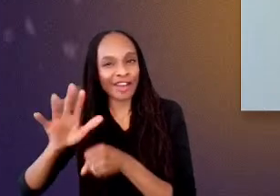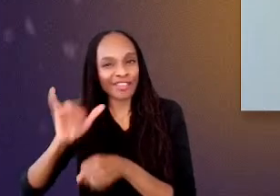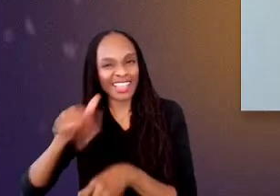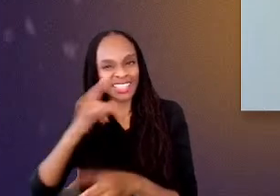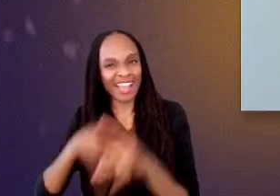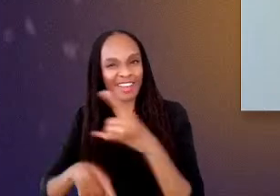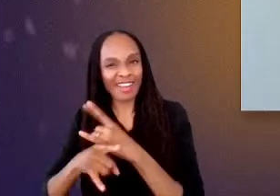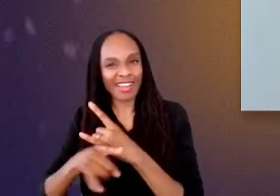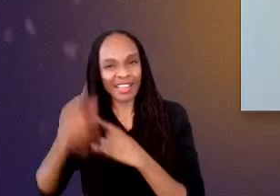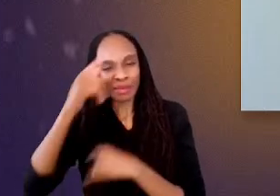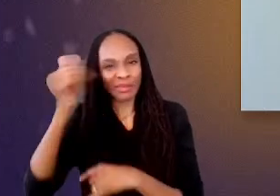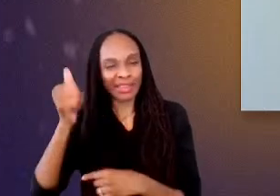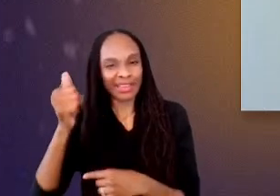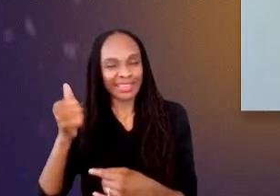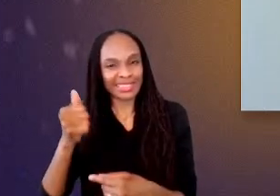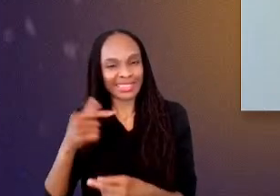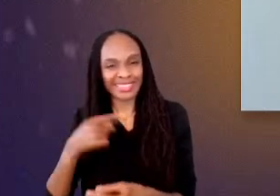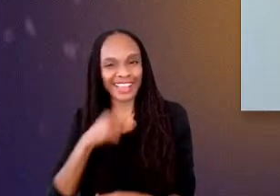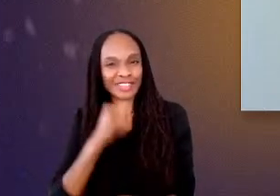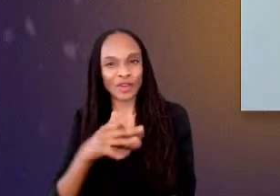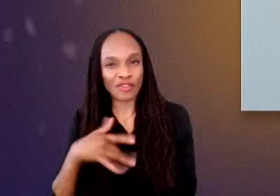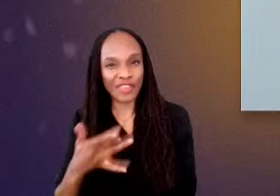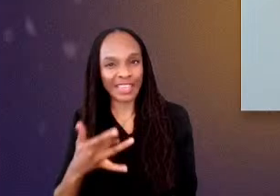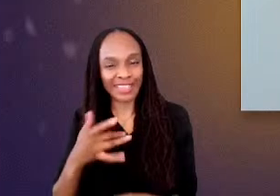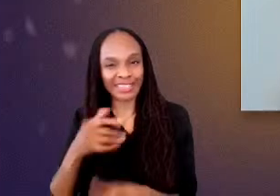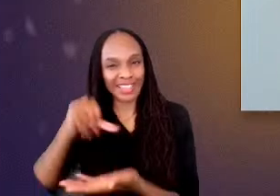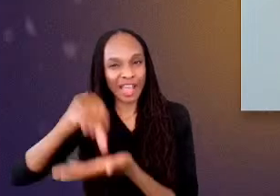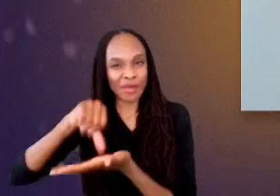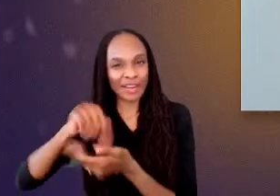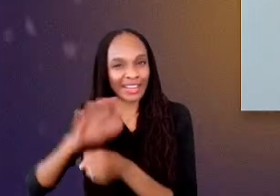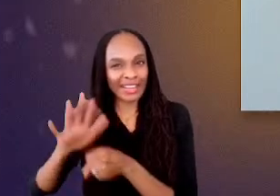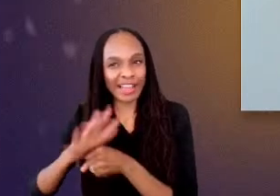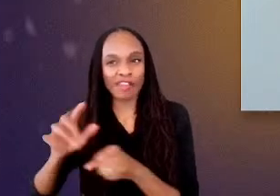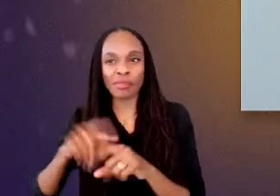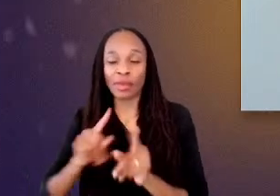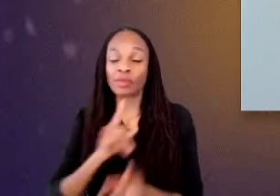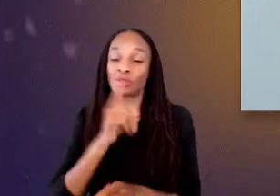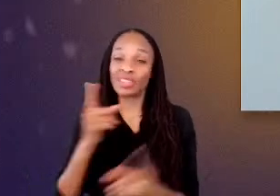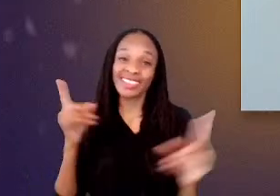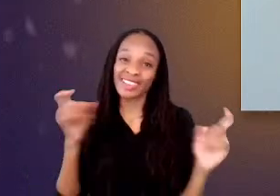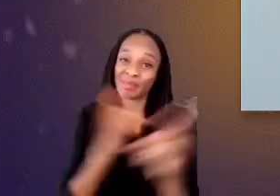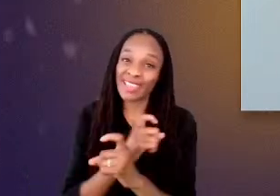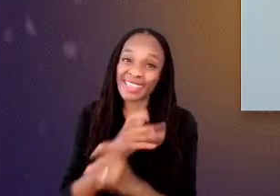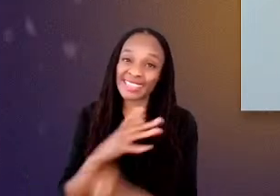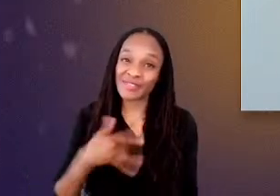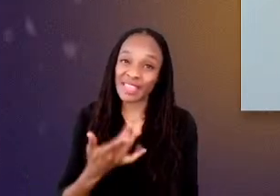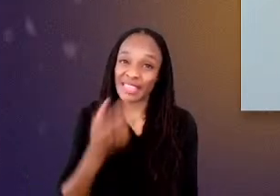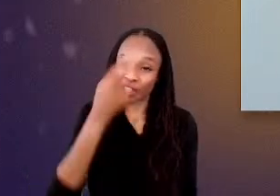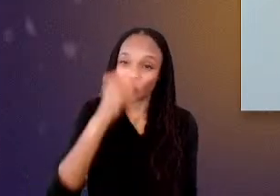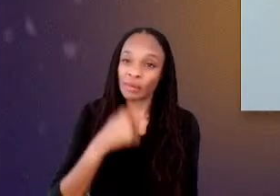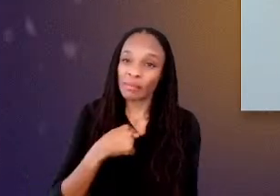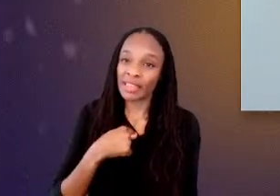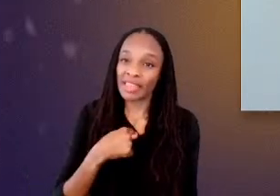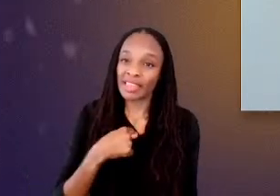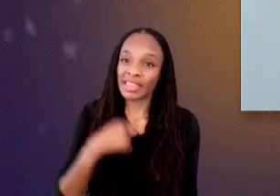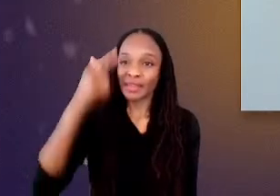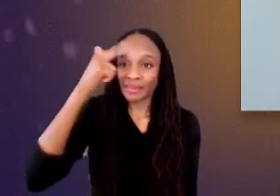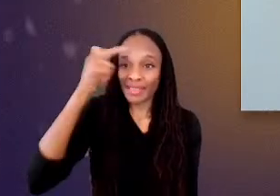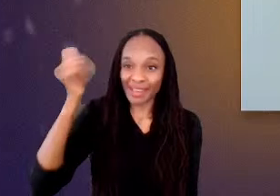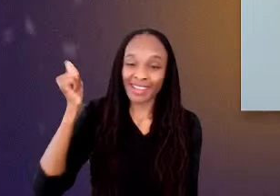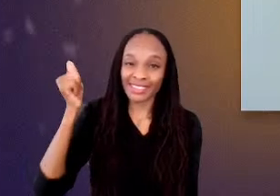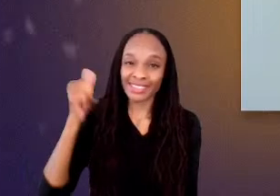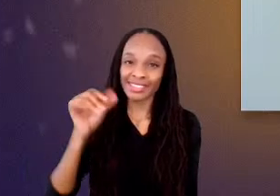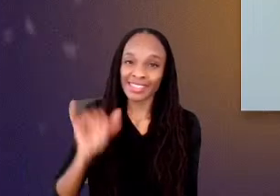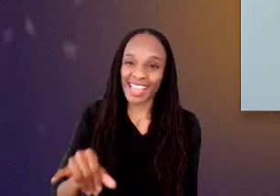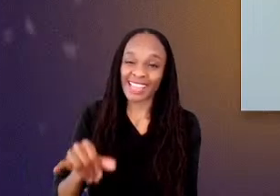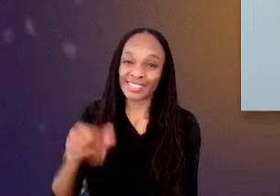feeling Iranian enough. But it was a really complex feeling for me because that's sort